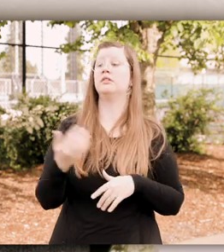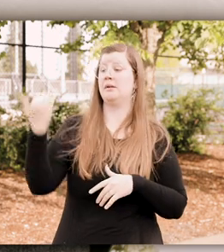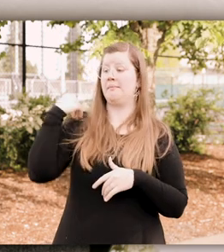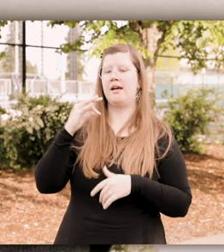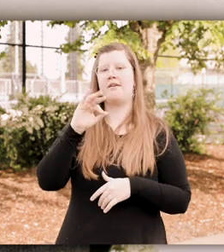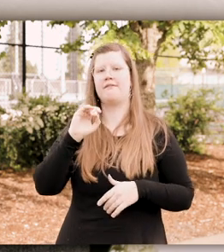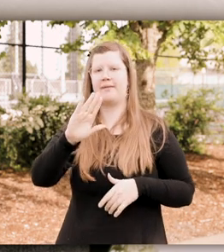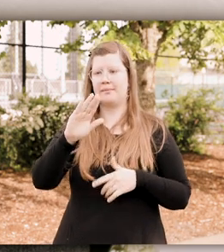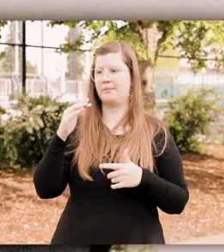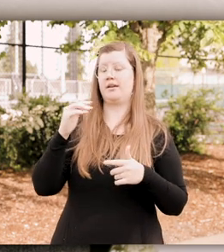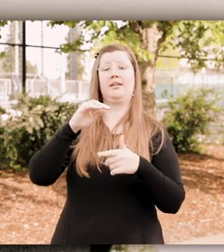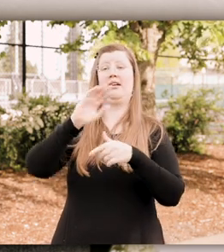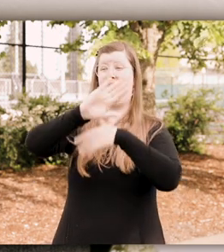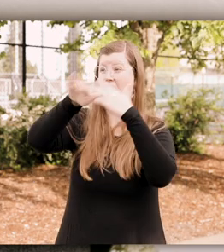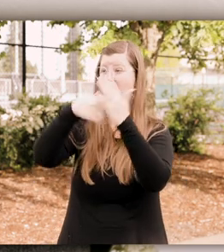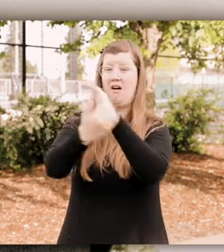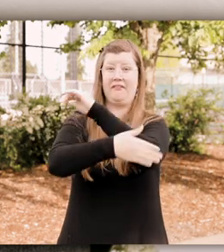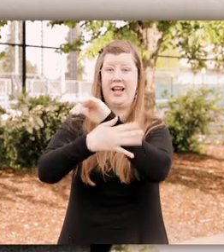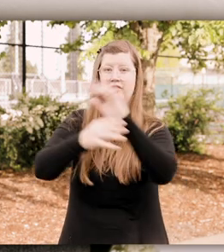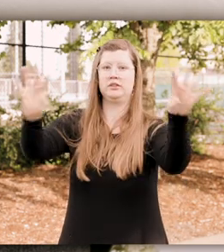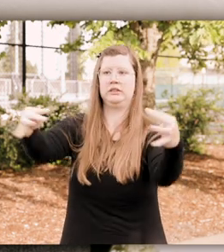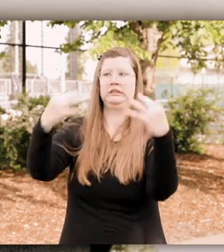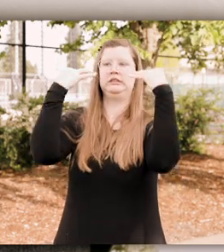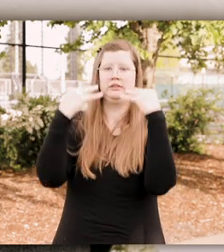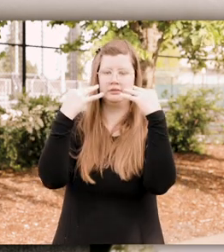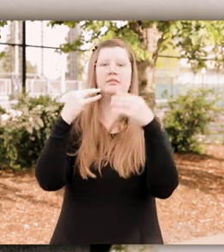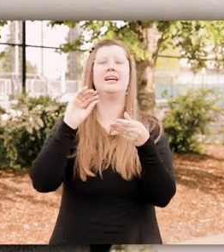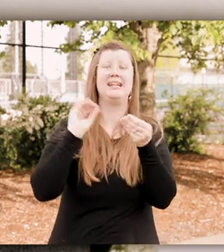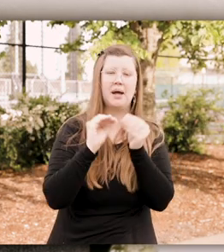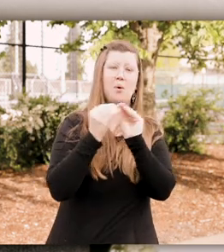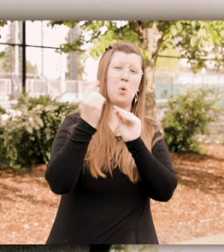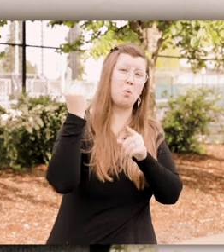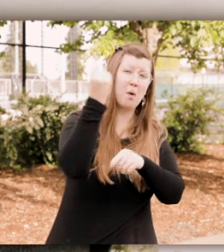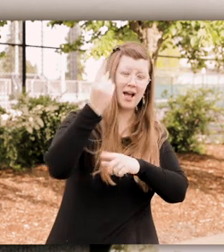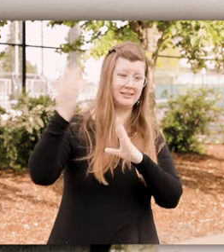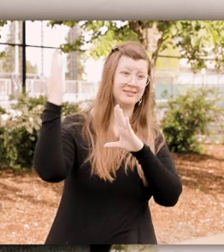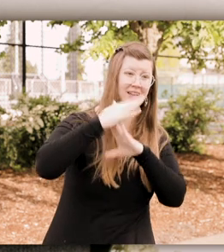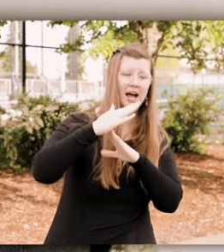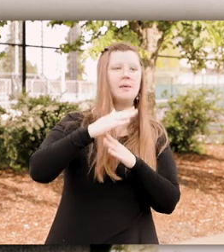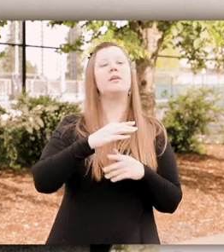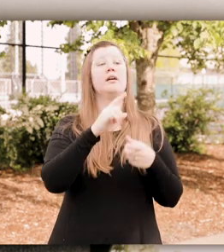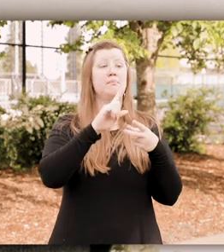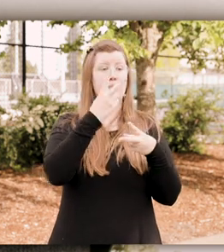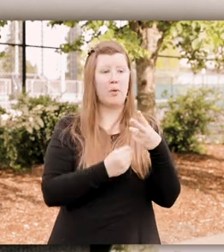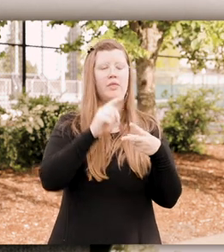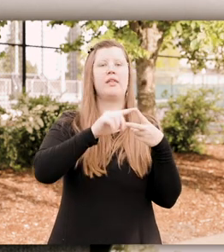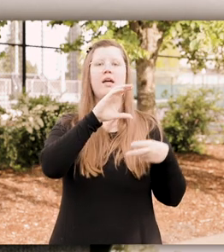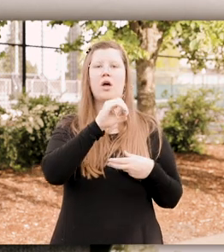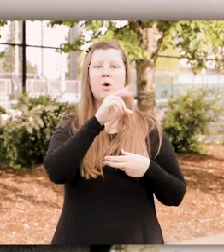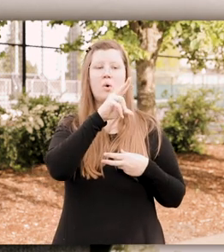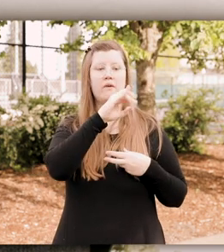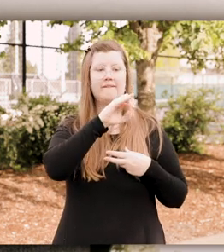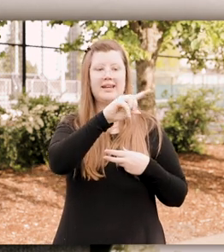attention. Number one in the United States, both in COVID-19 cases and in mortality because